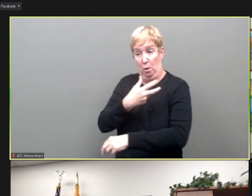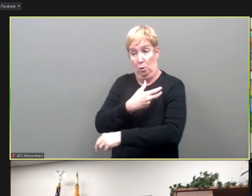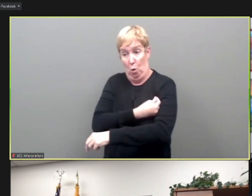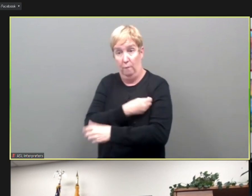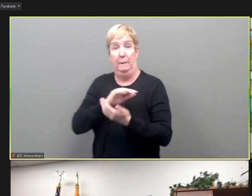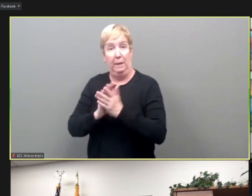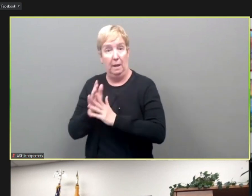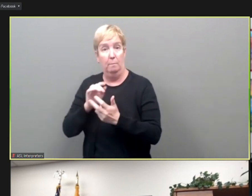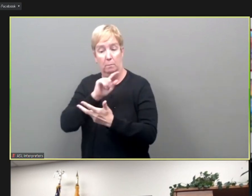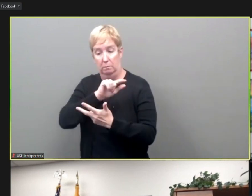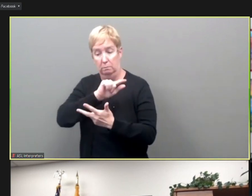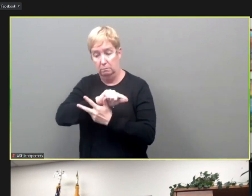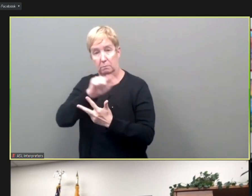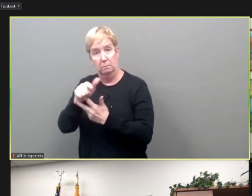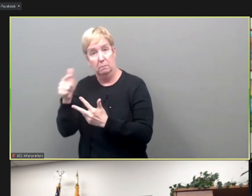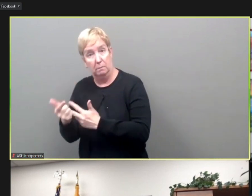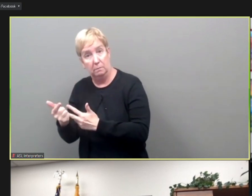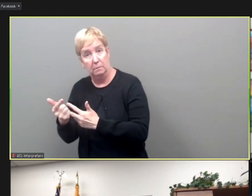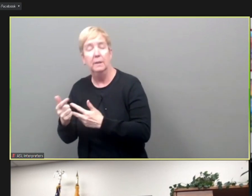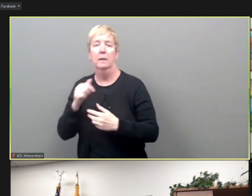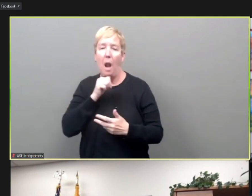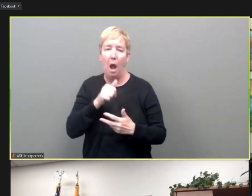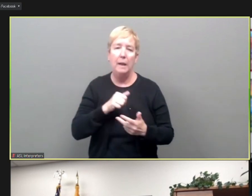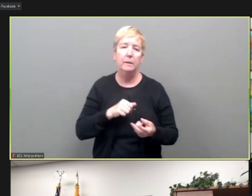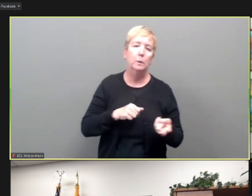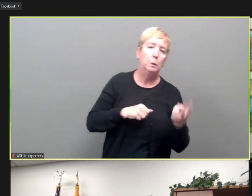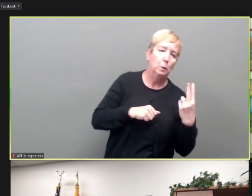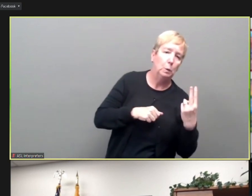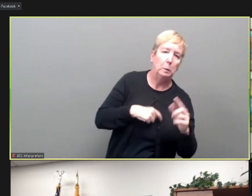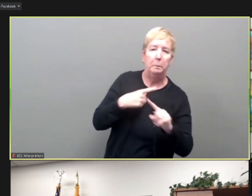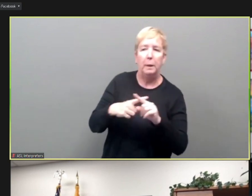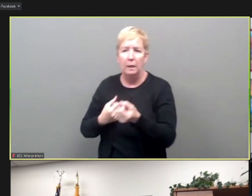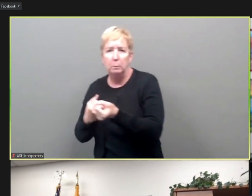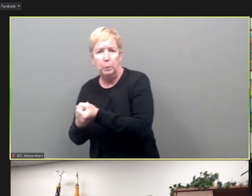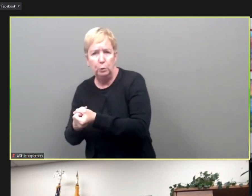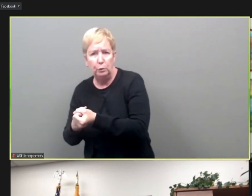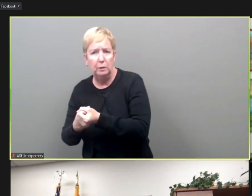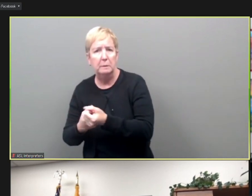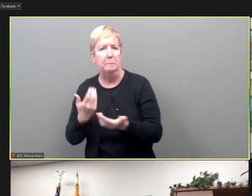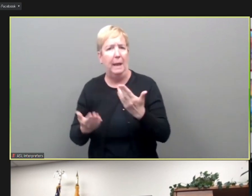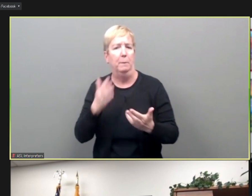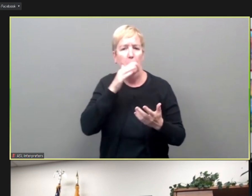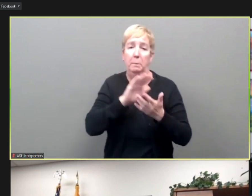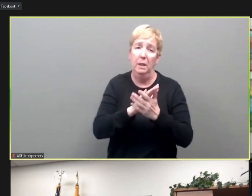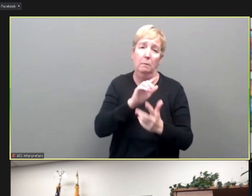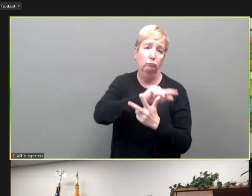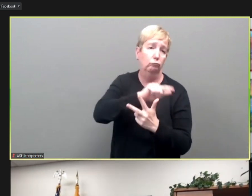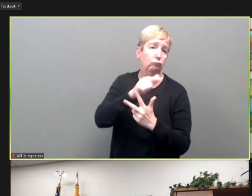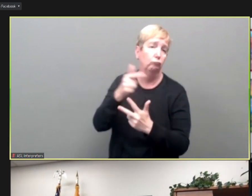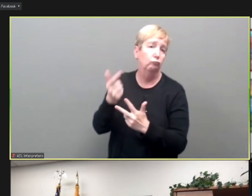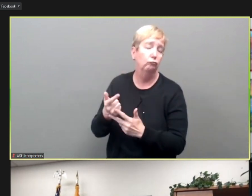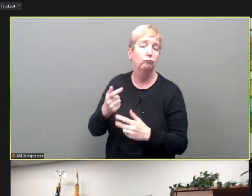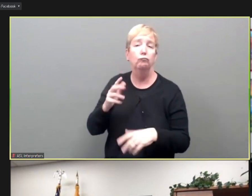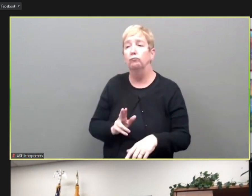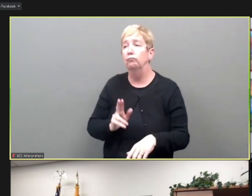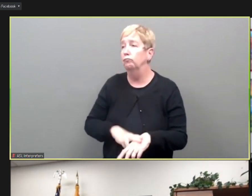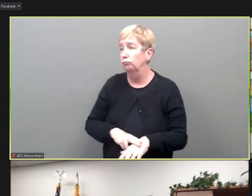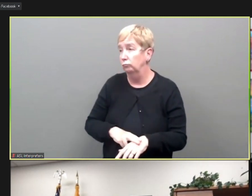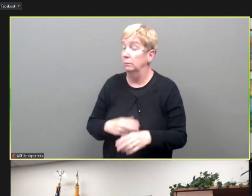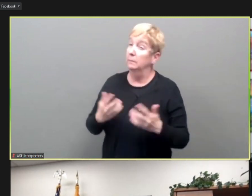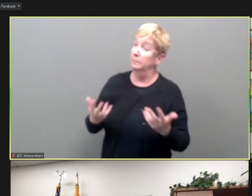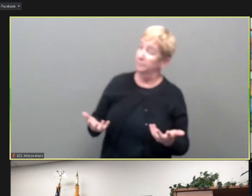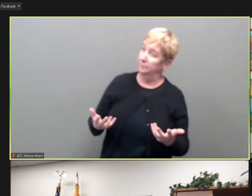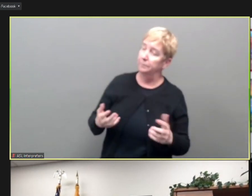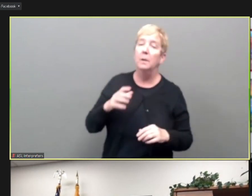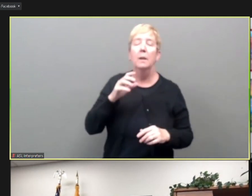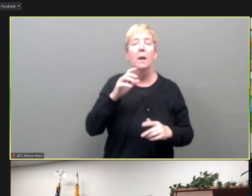3-dose series instead of a booster. But, whether it's related to the vaccine mandates,